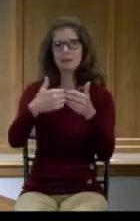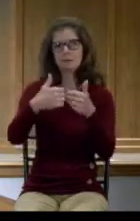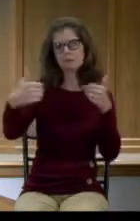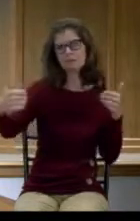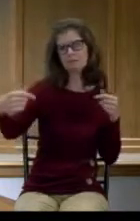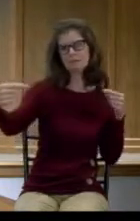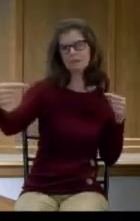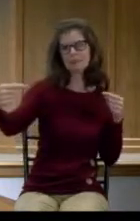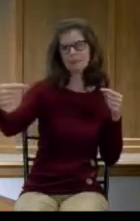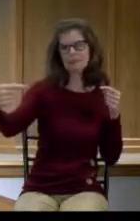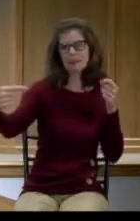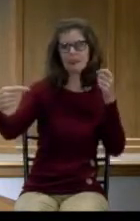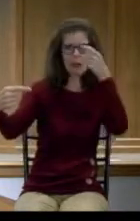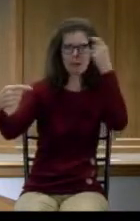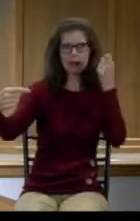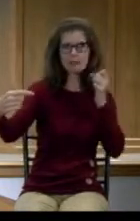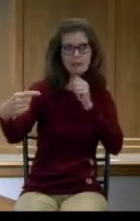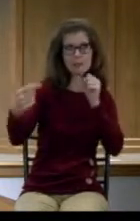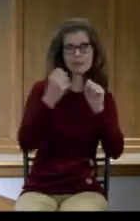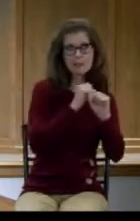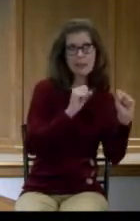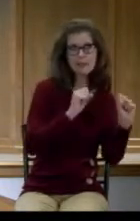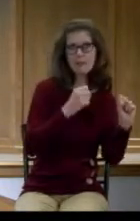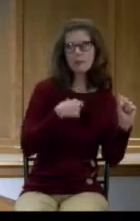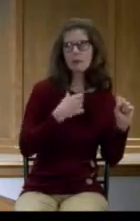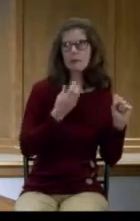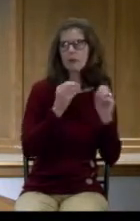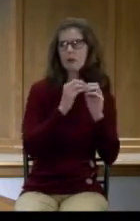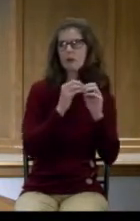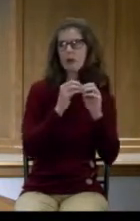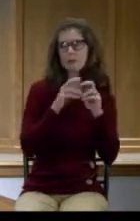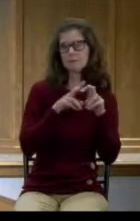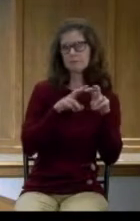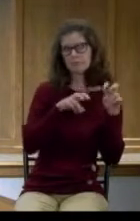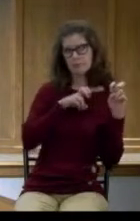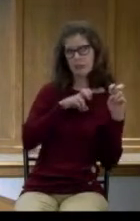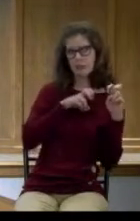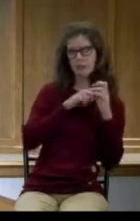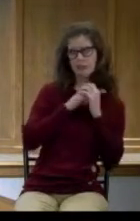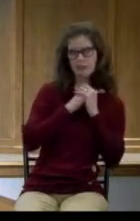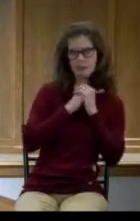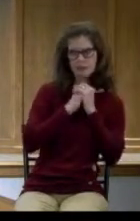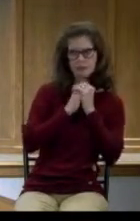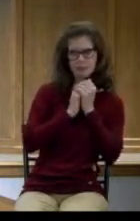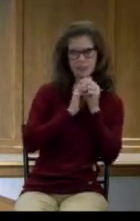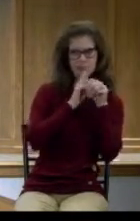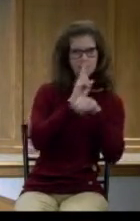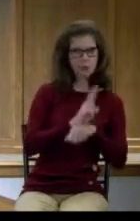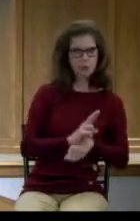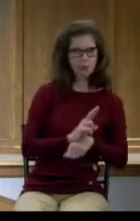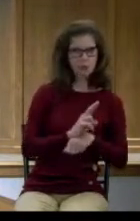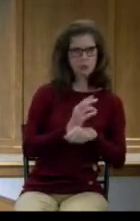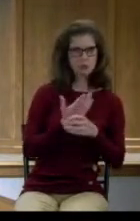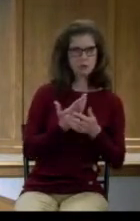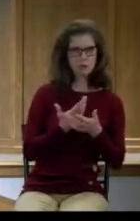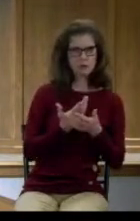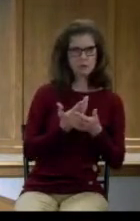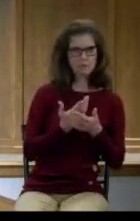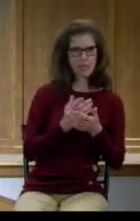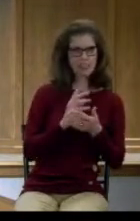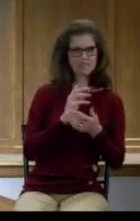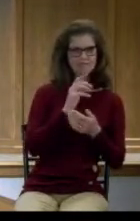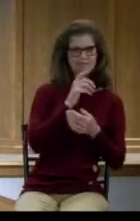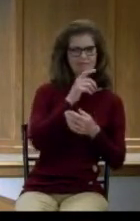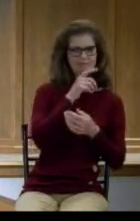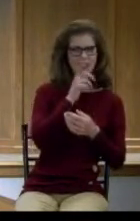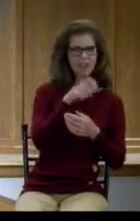just because of safety reasons, but because of selfish reasons. You've got so used to a life where you really don't have to do anything for other people,